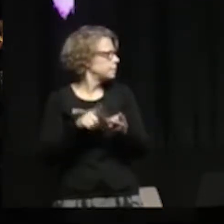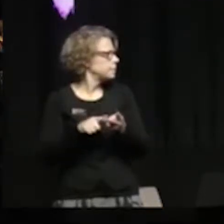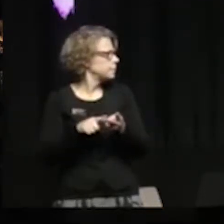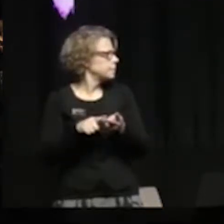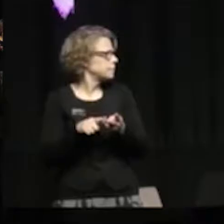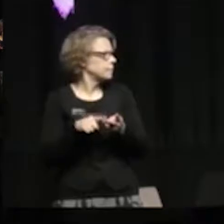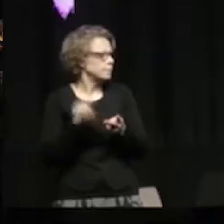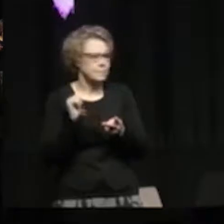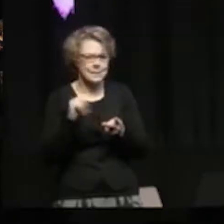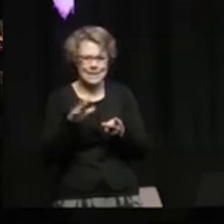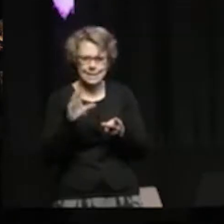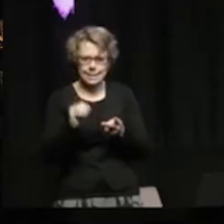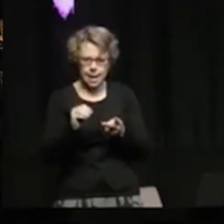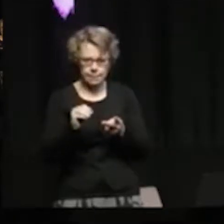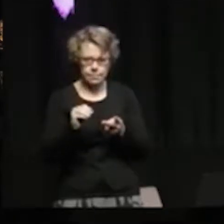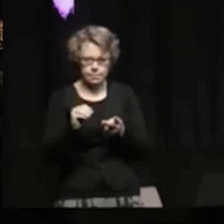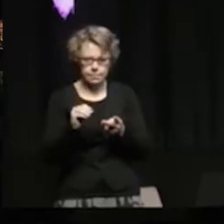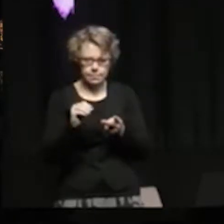Issa